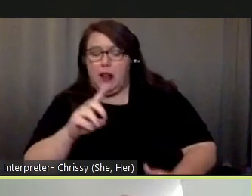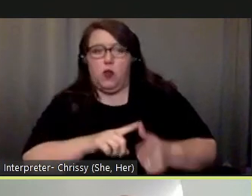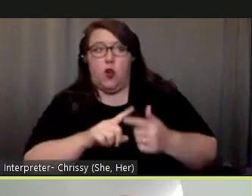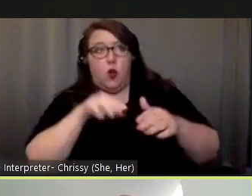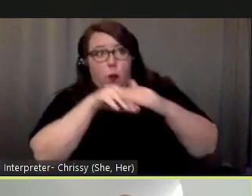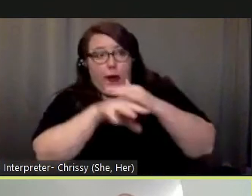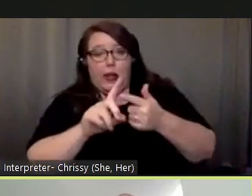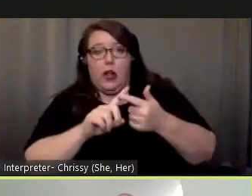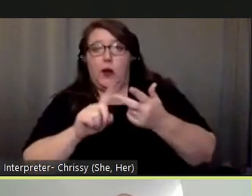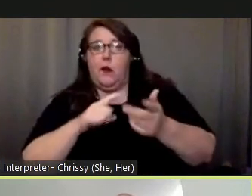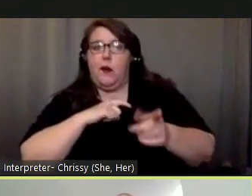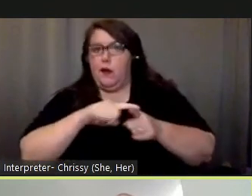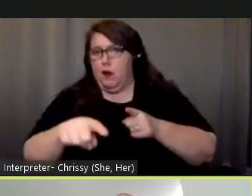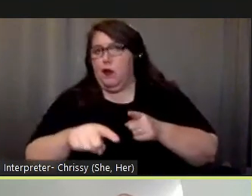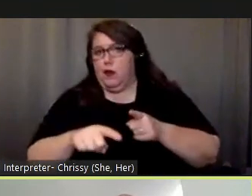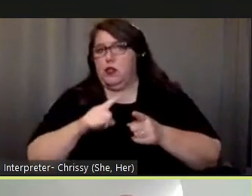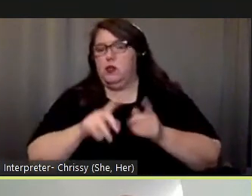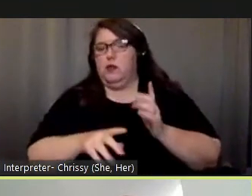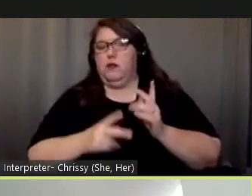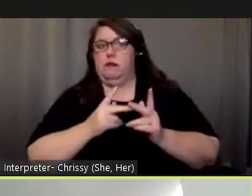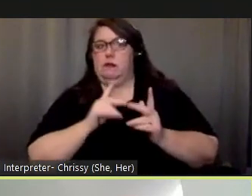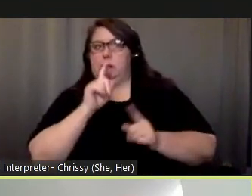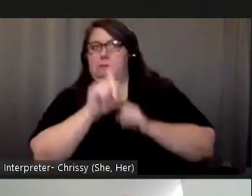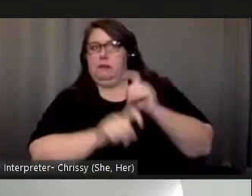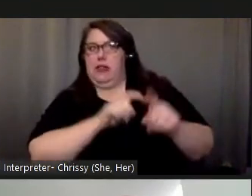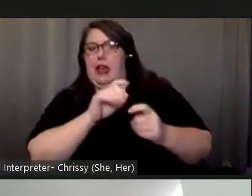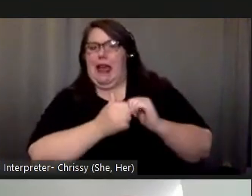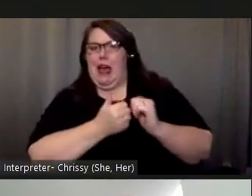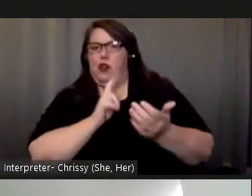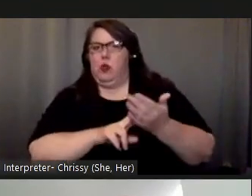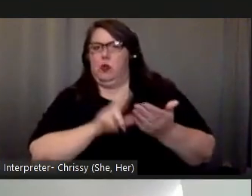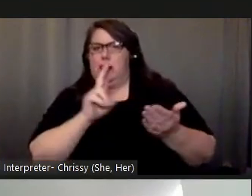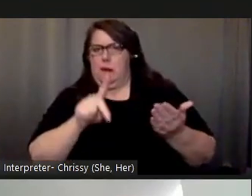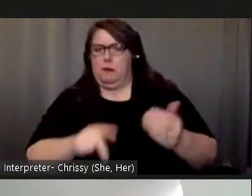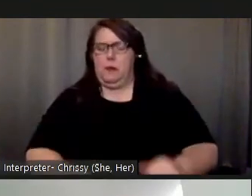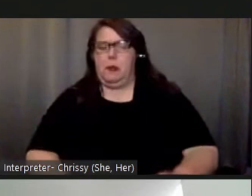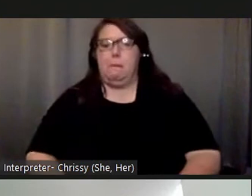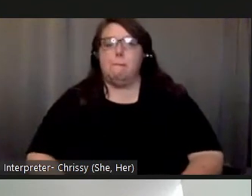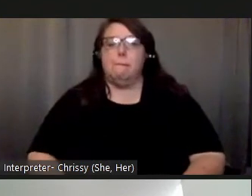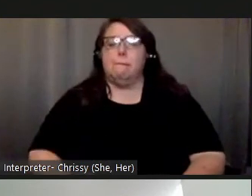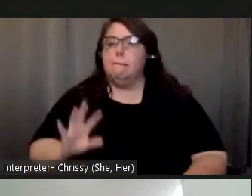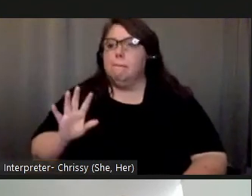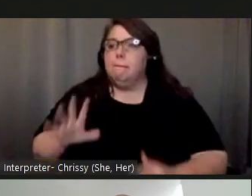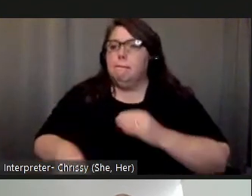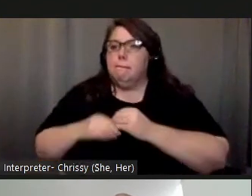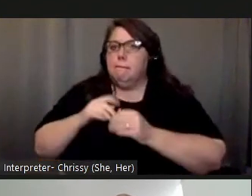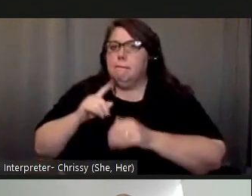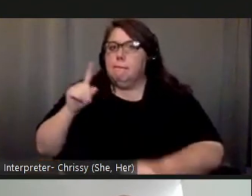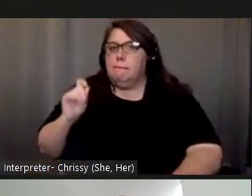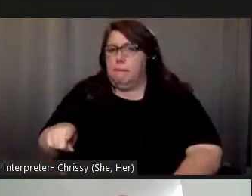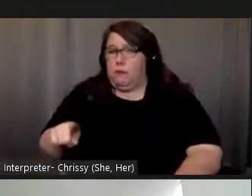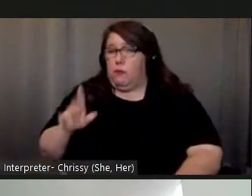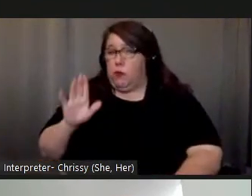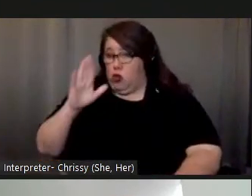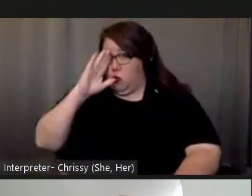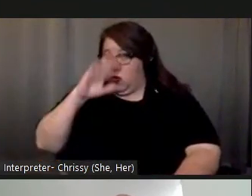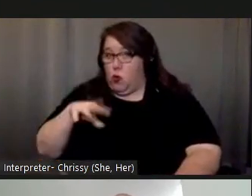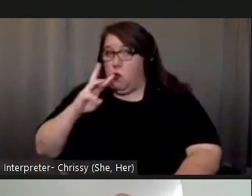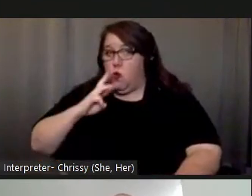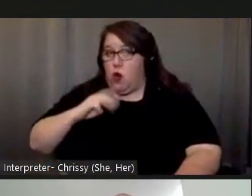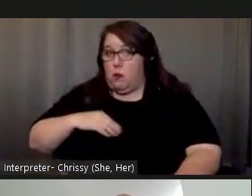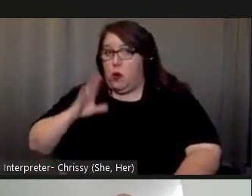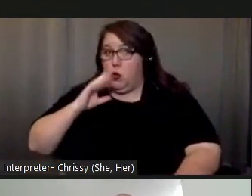exactly the best way to get scheduled for vaccine there. Just to follow up on that real quick, Do you know for sure if Walmart will be